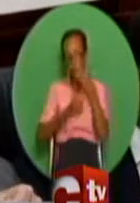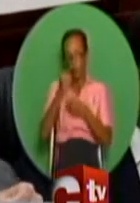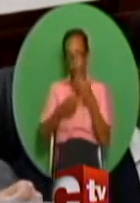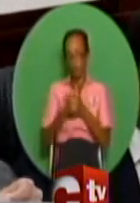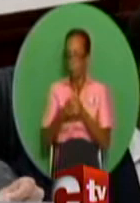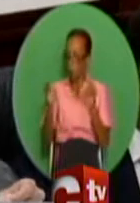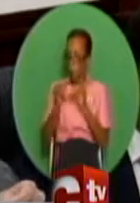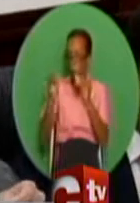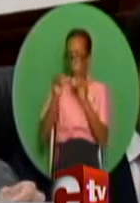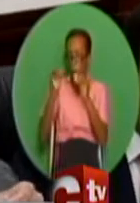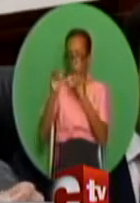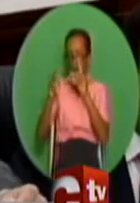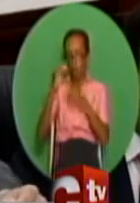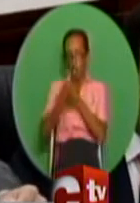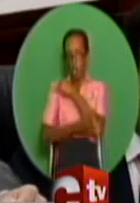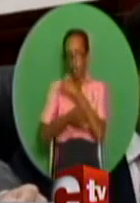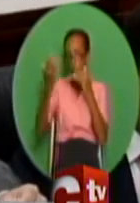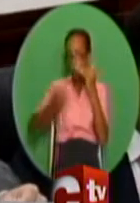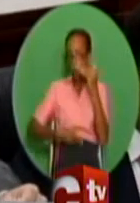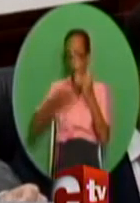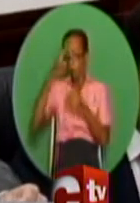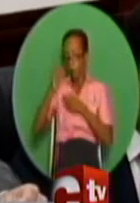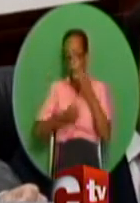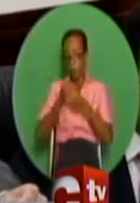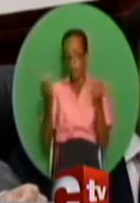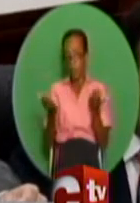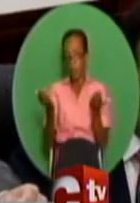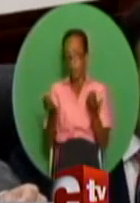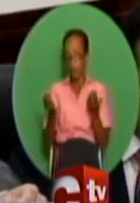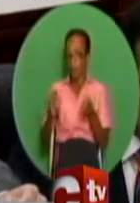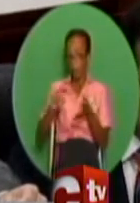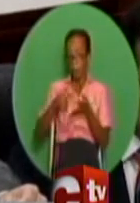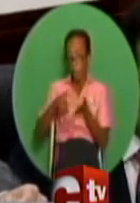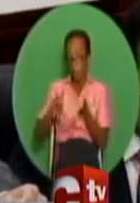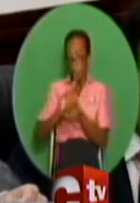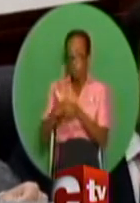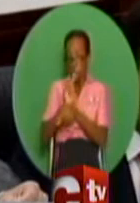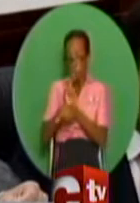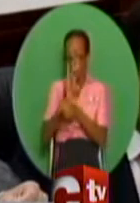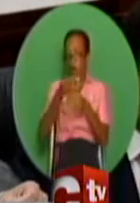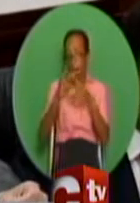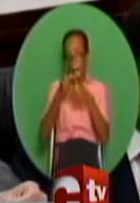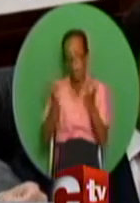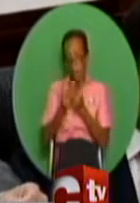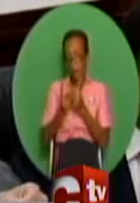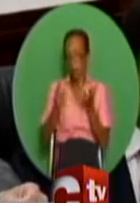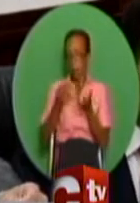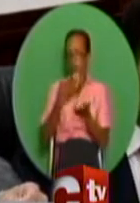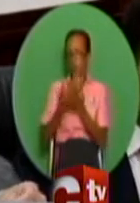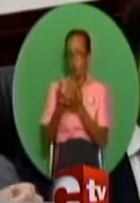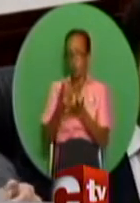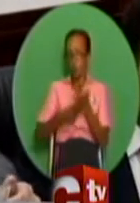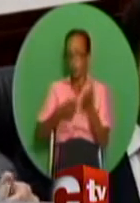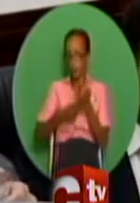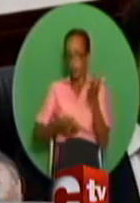sporting events. We are putting in place attractive user rates for these facilities. The revenue generated, including through introduction